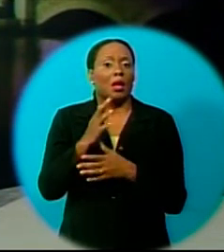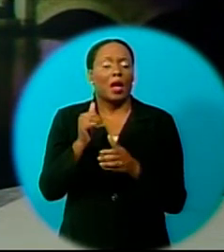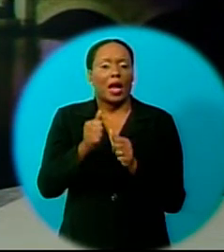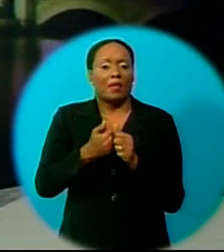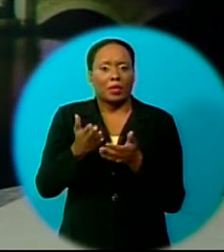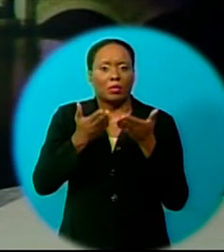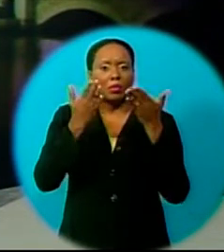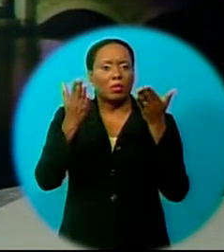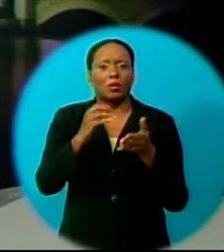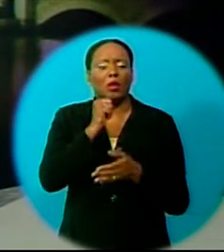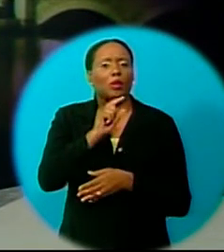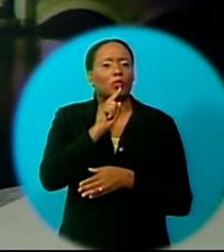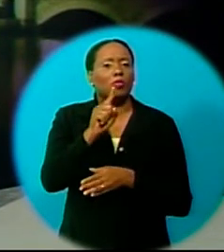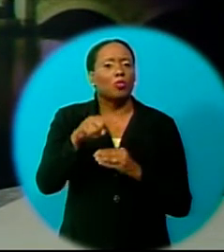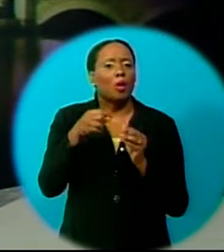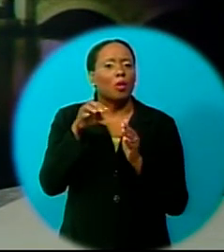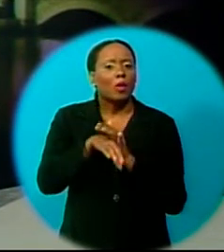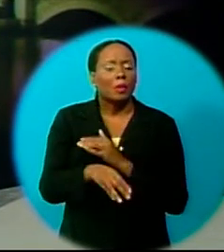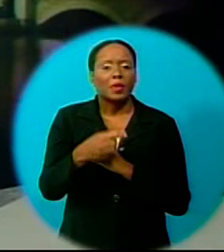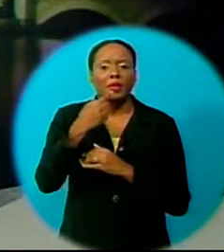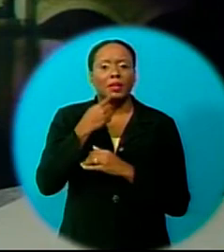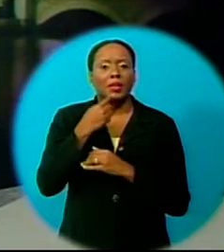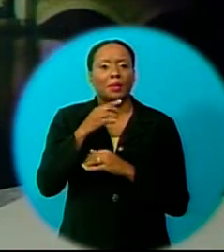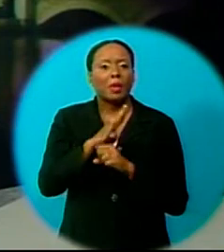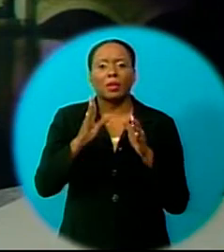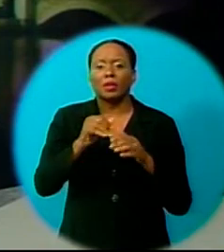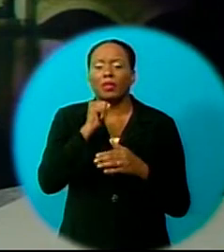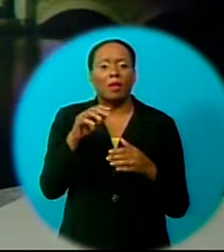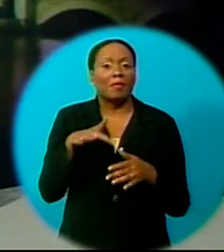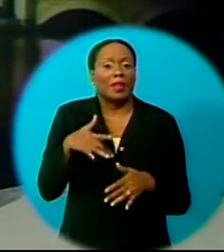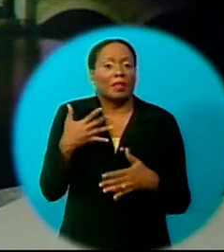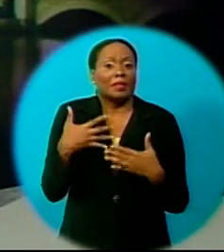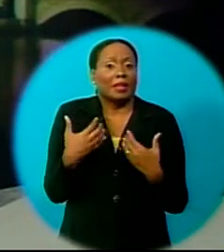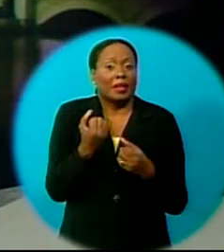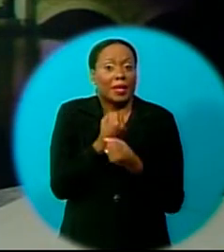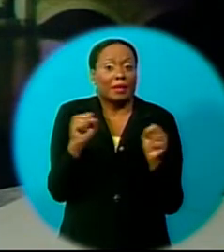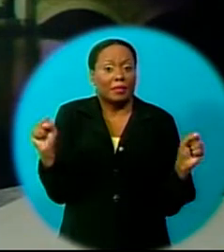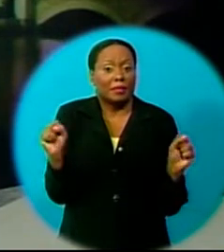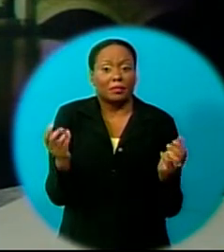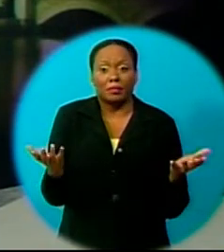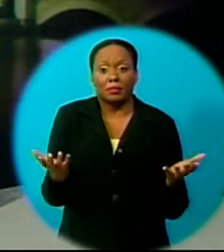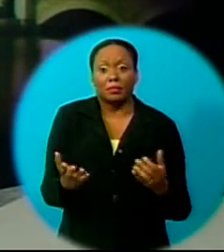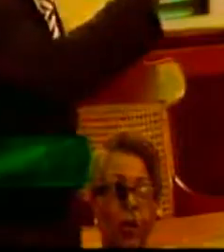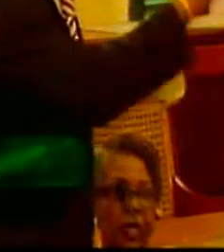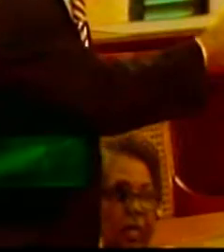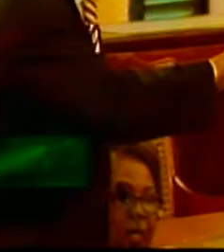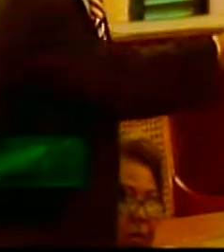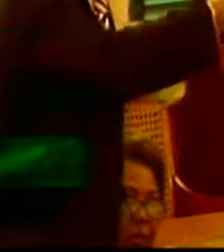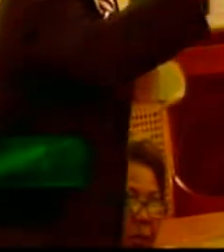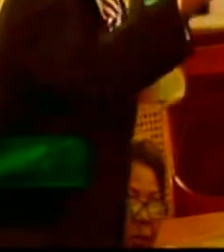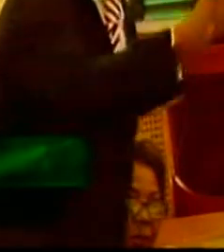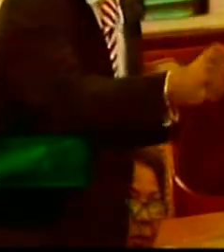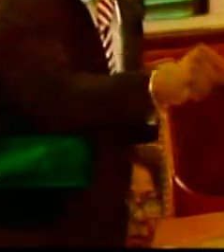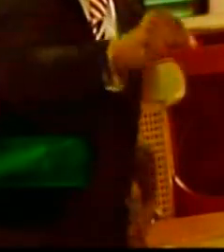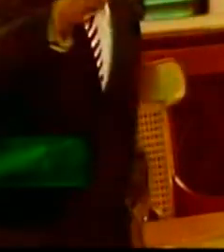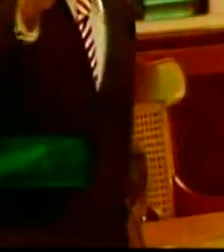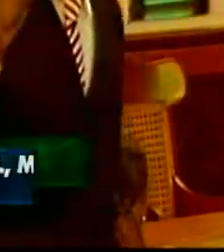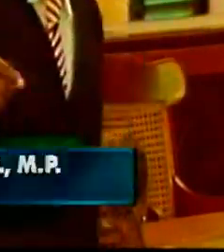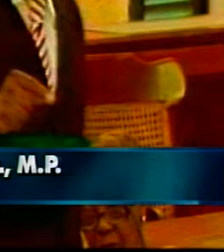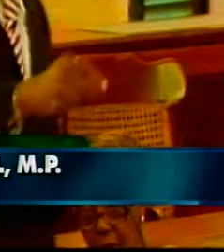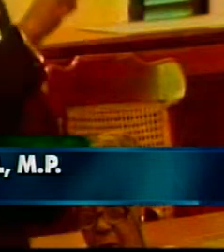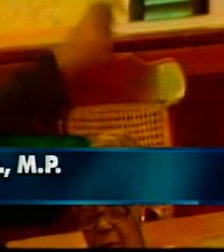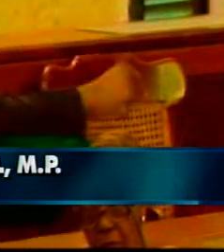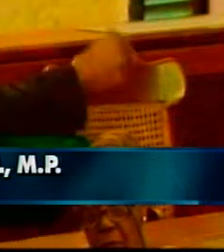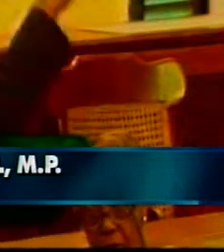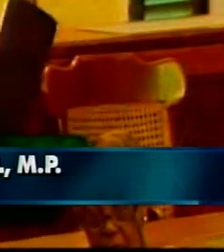crime situation on the island. He says Barbadians no longer feel safe. Day after day after